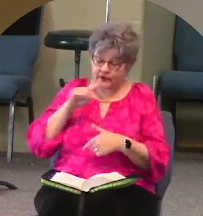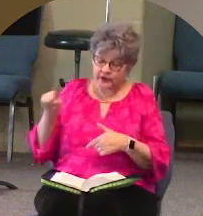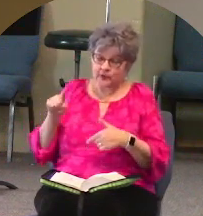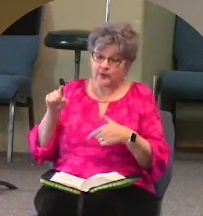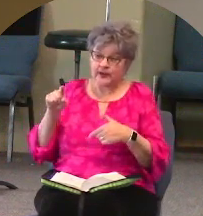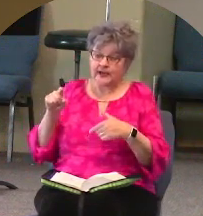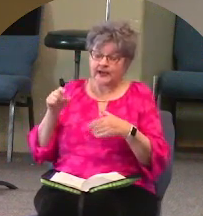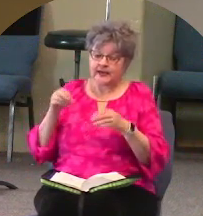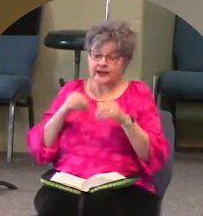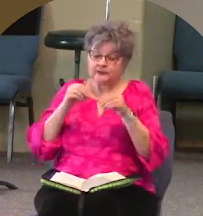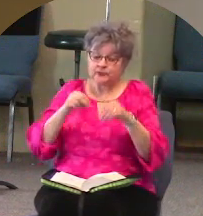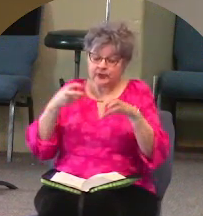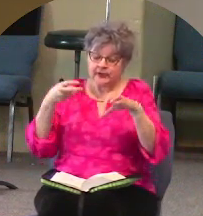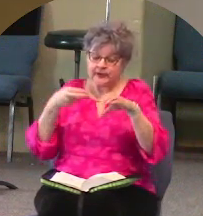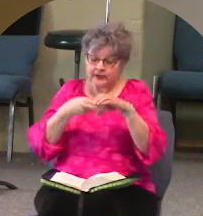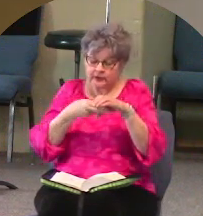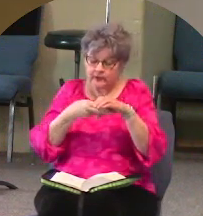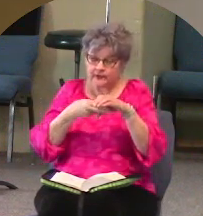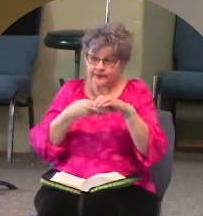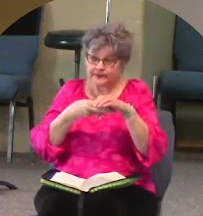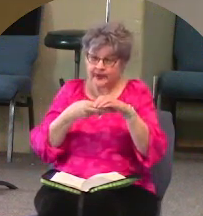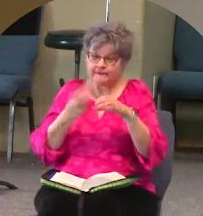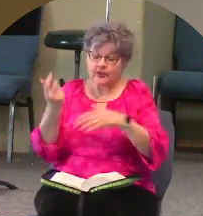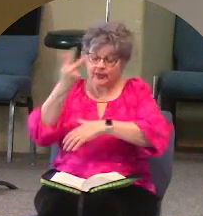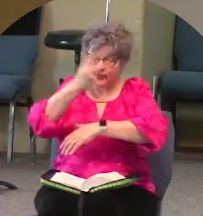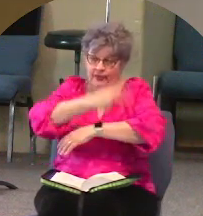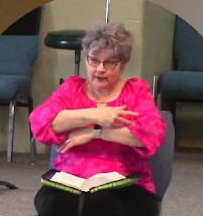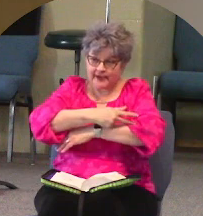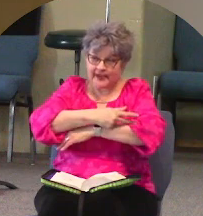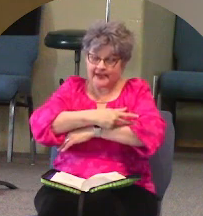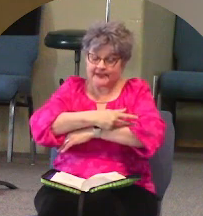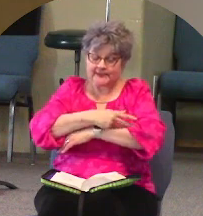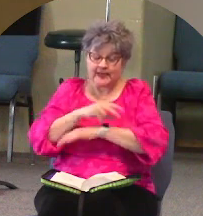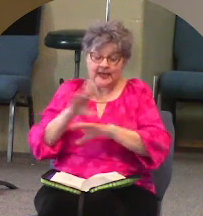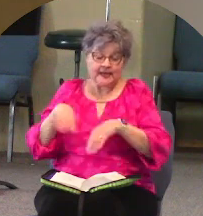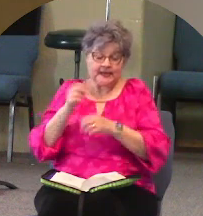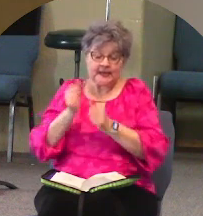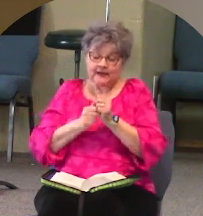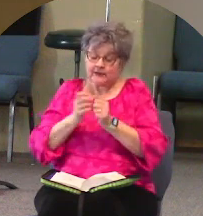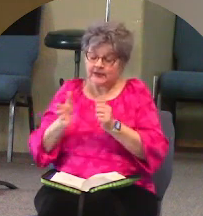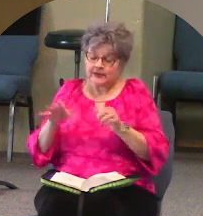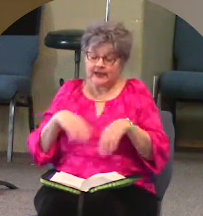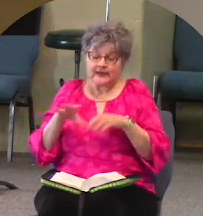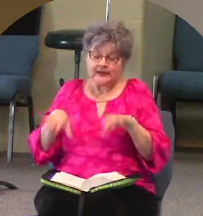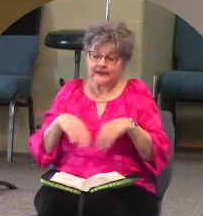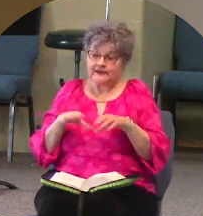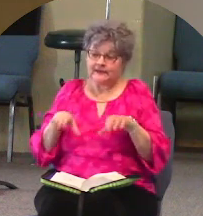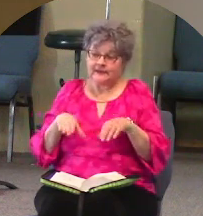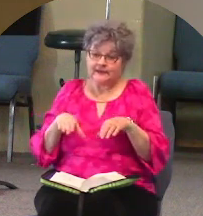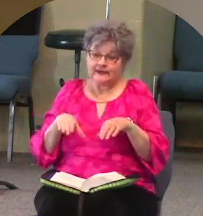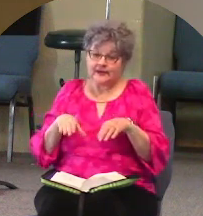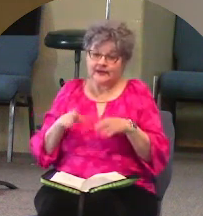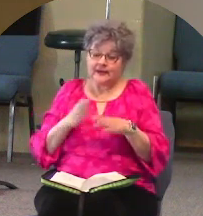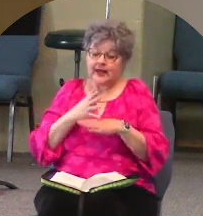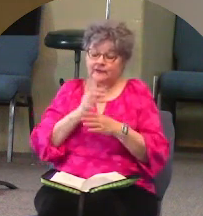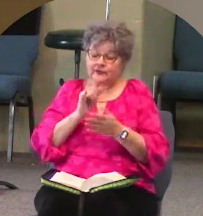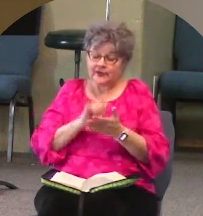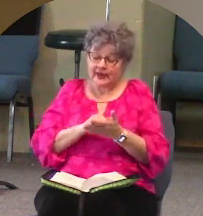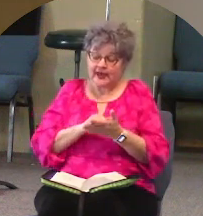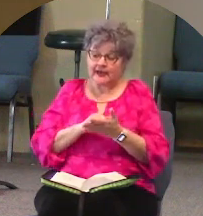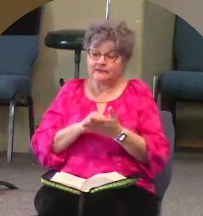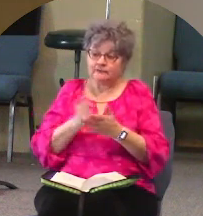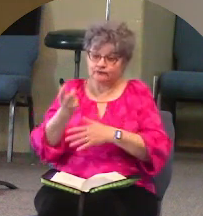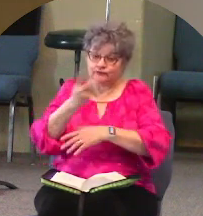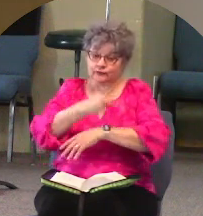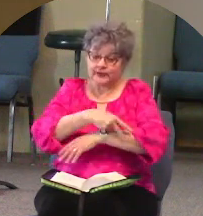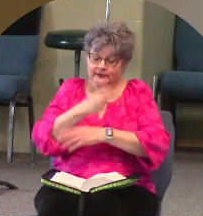in a tomb. And for 3 days, I did all that I did. And after that time